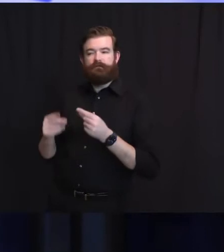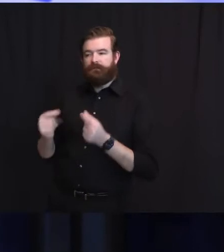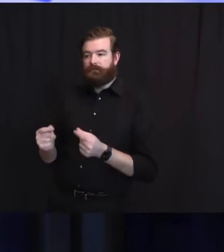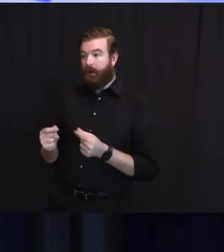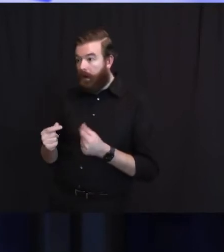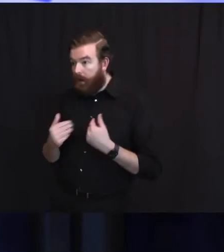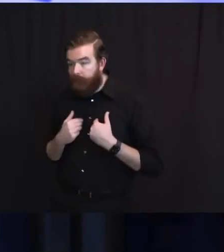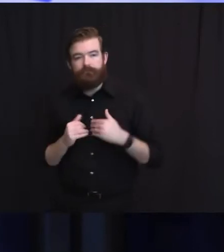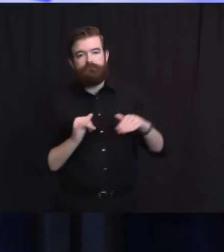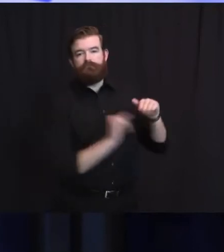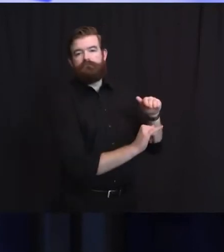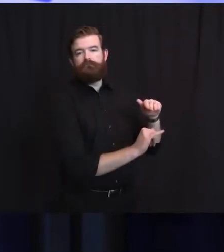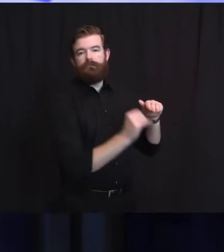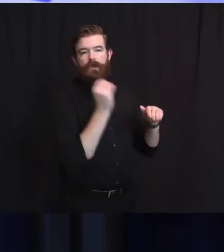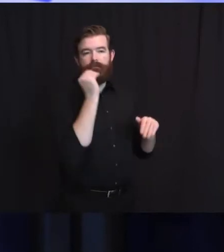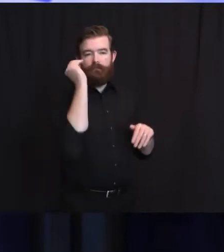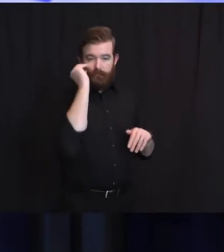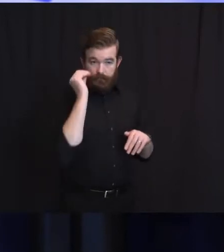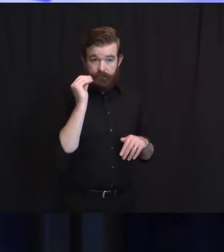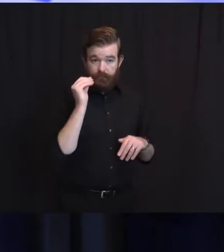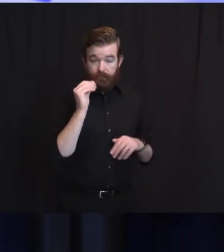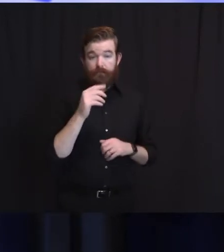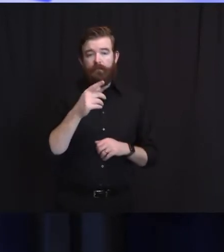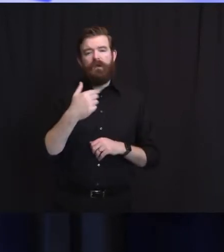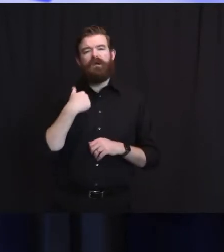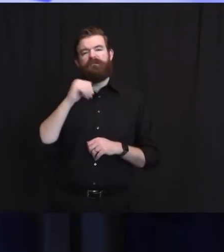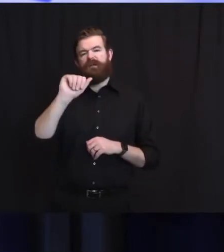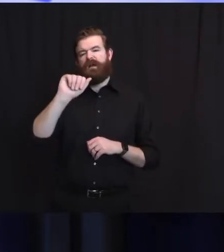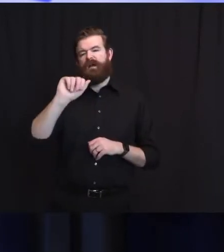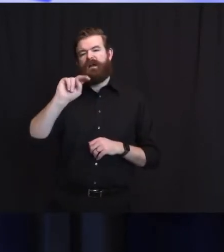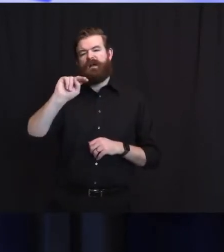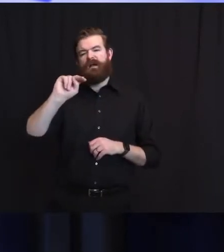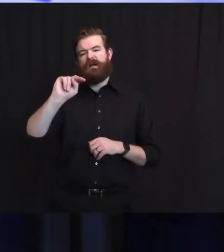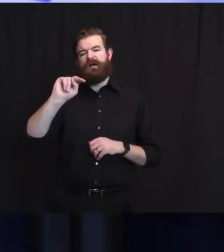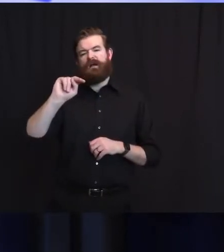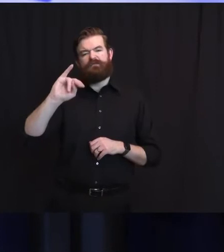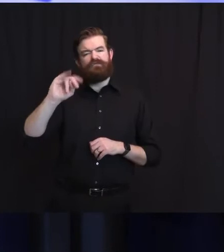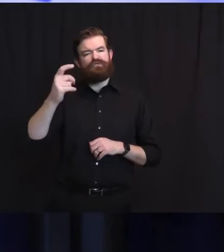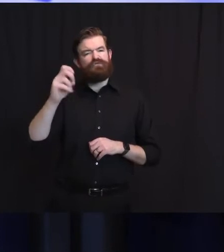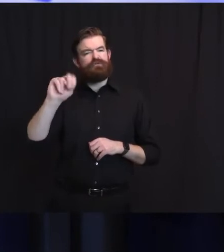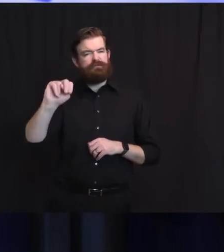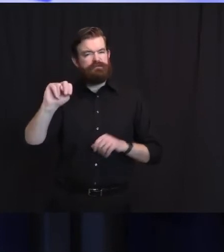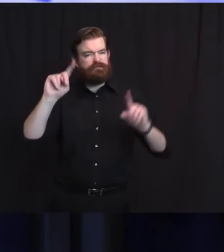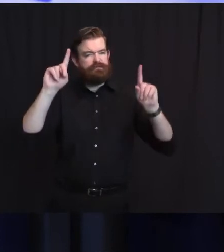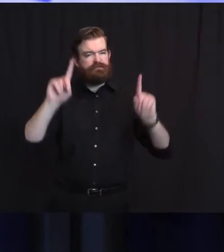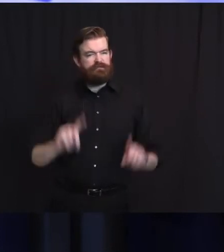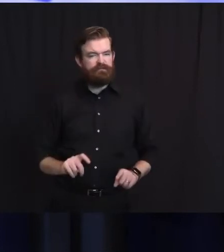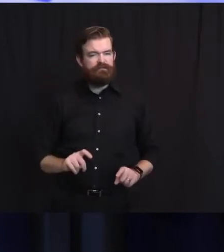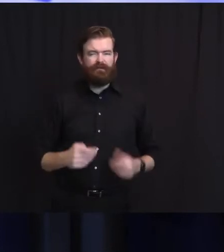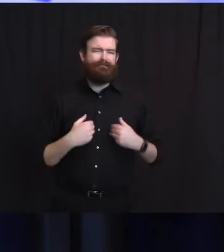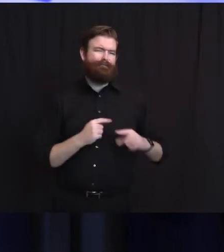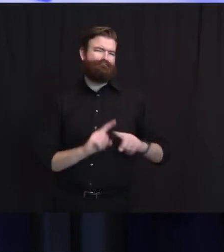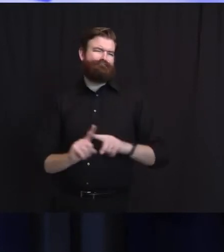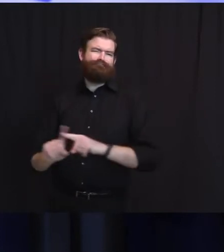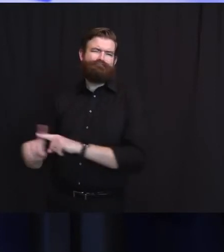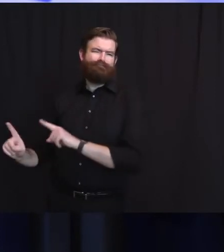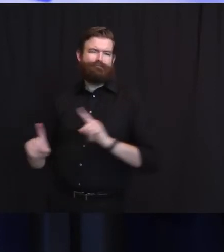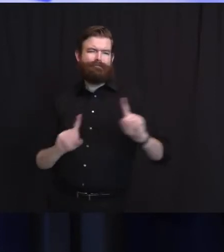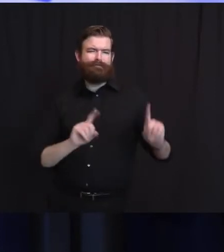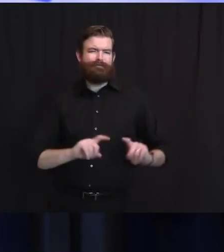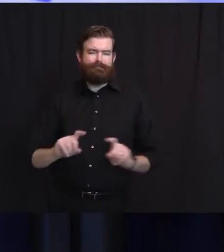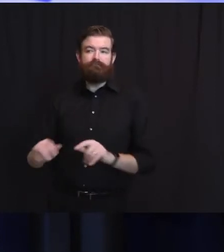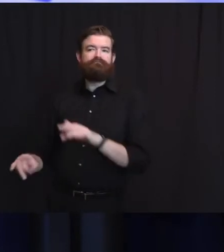a difficult situation because so many of them are being deployed. And now there is a test that will be coming out